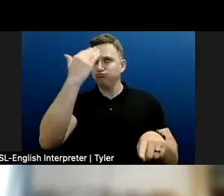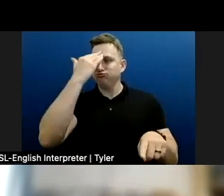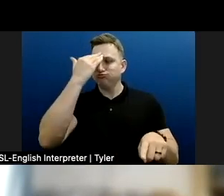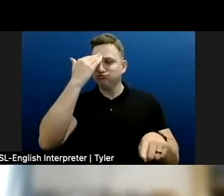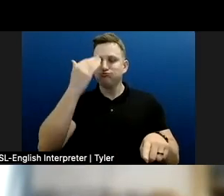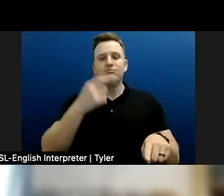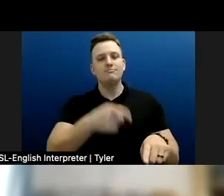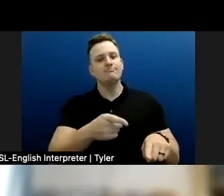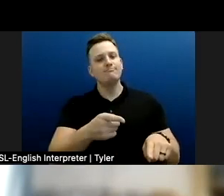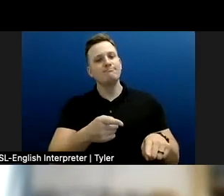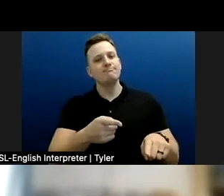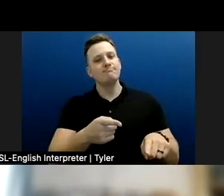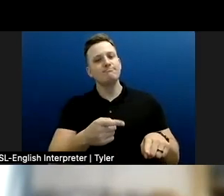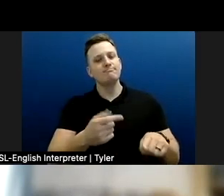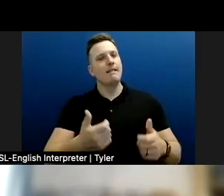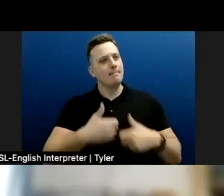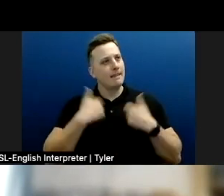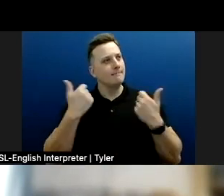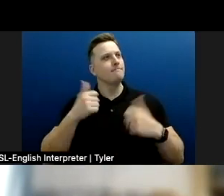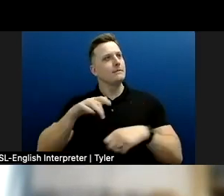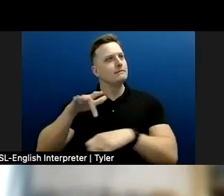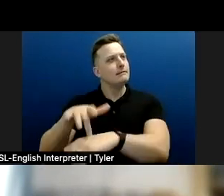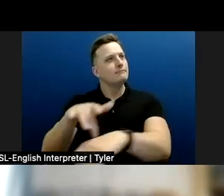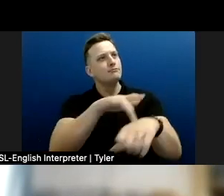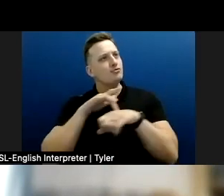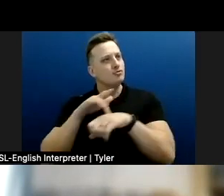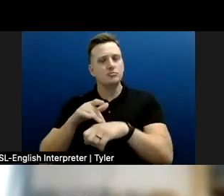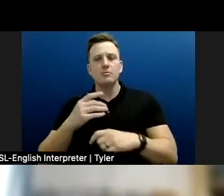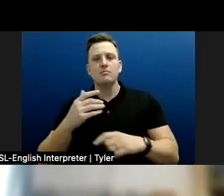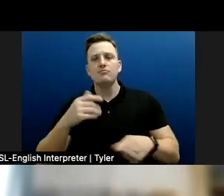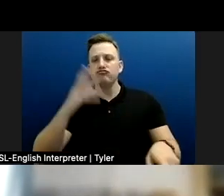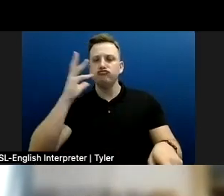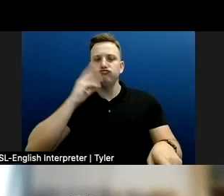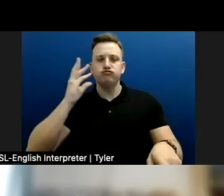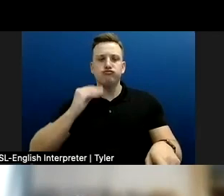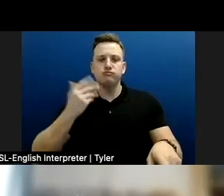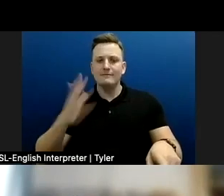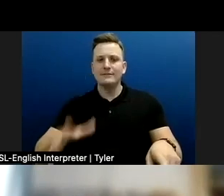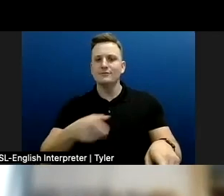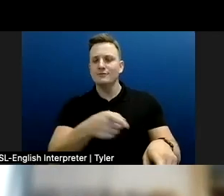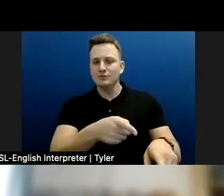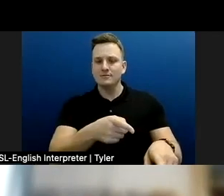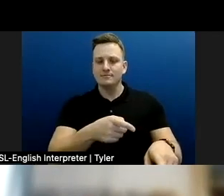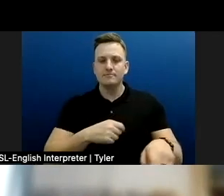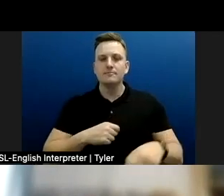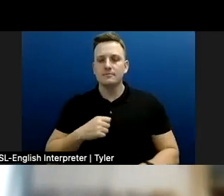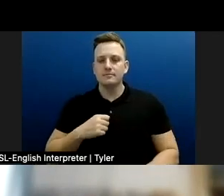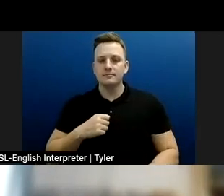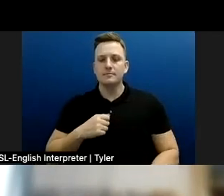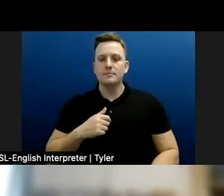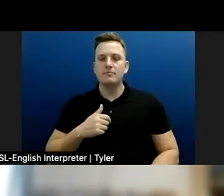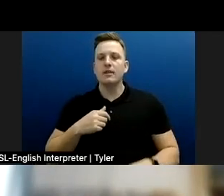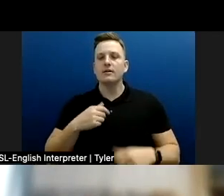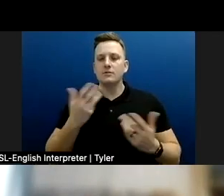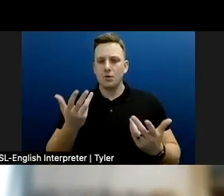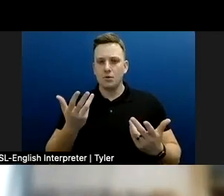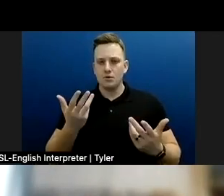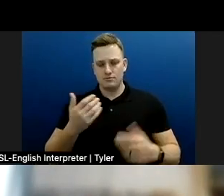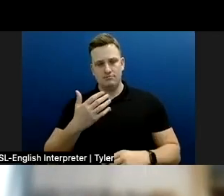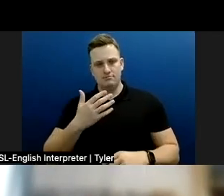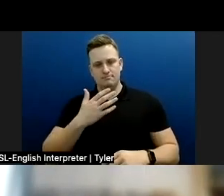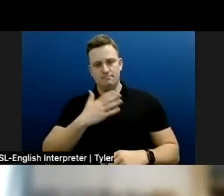in a world where touch is your primary source of contact with the world. And so part of my